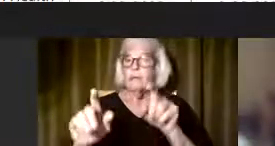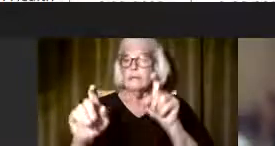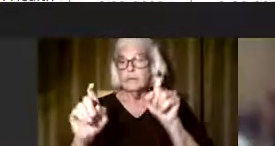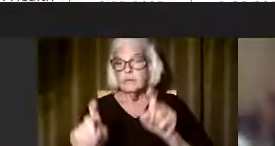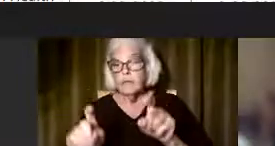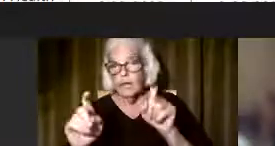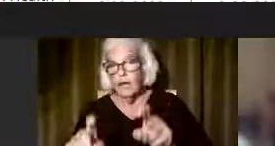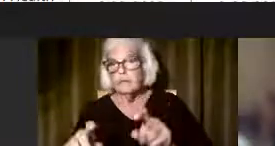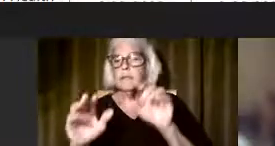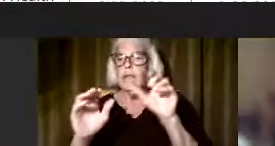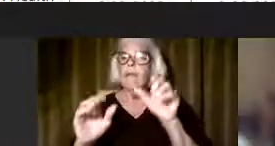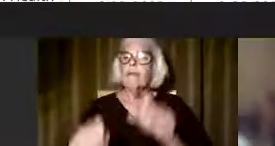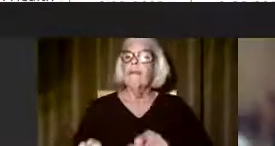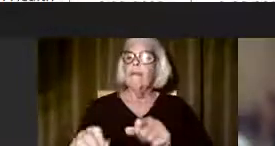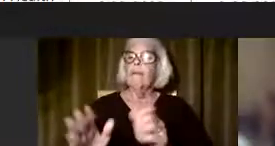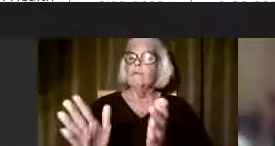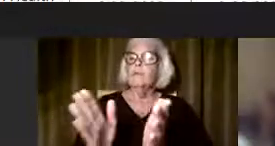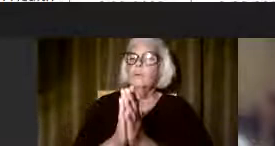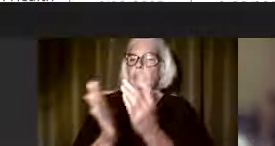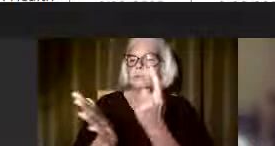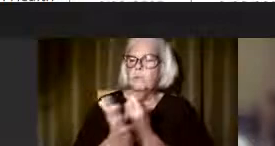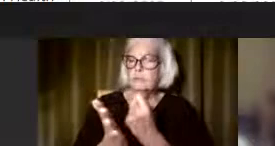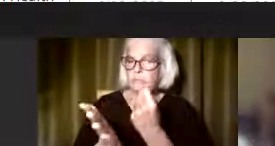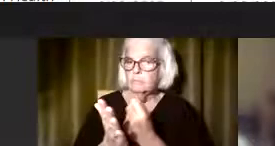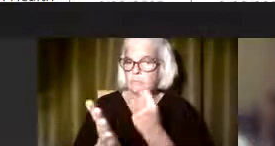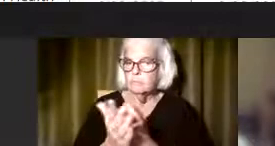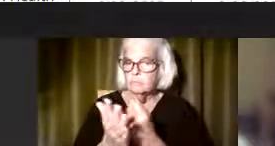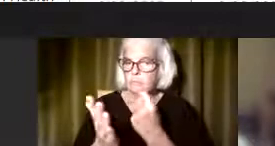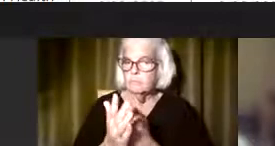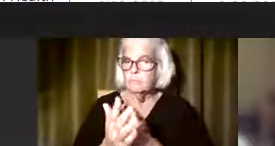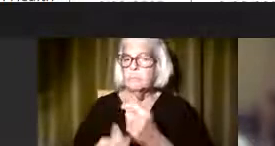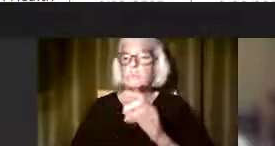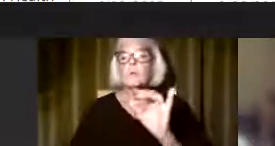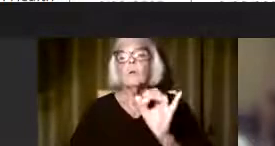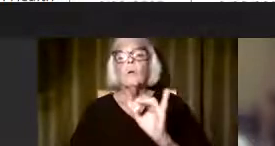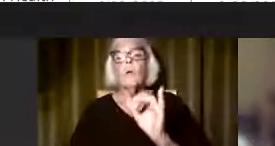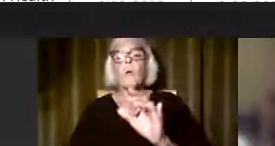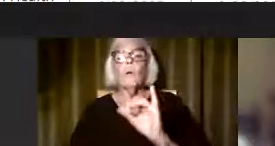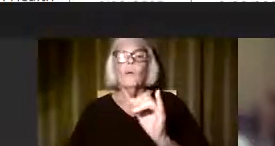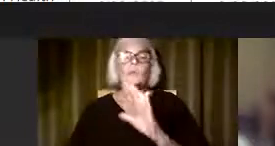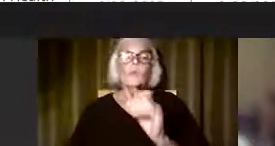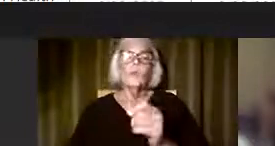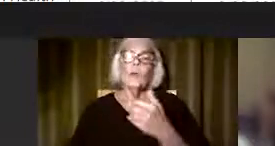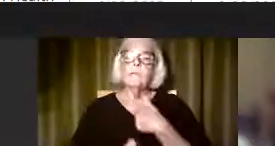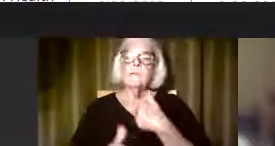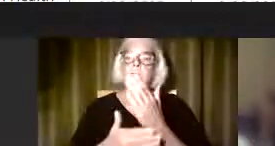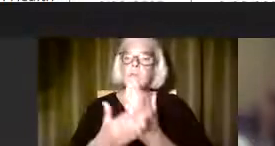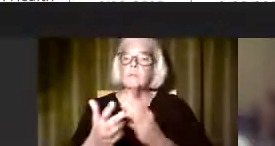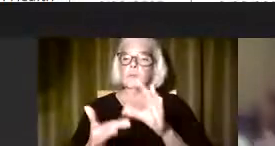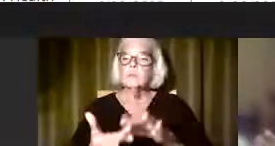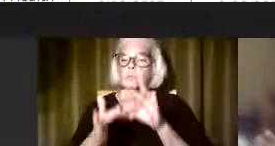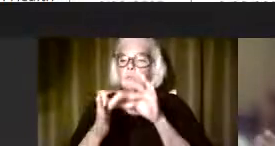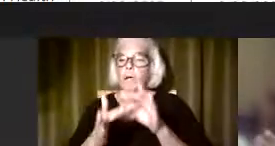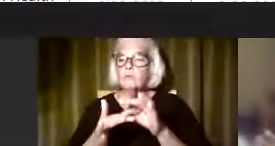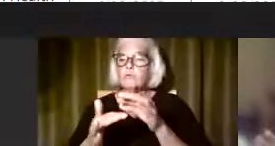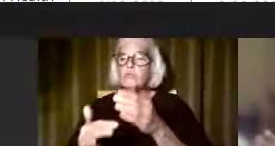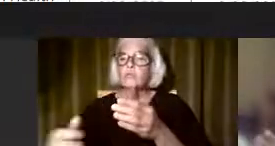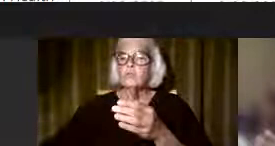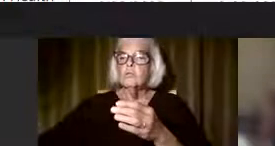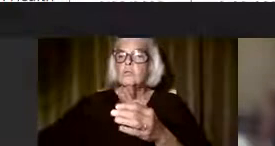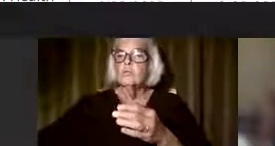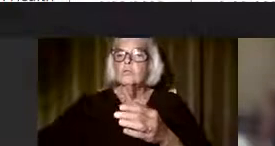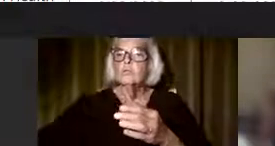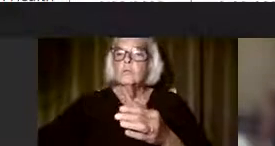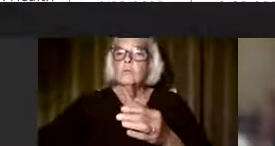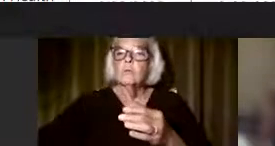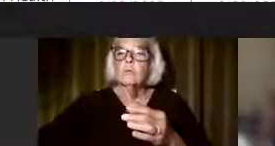travel or PCRs being required for under twos or access issues through those locations. And I'll talk about a couple of the